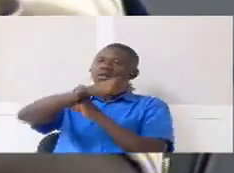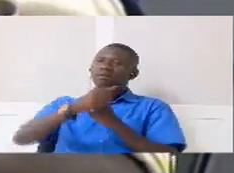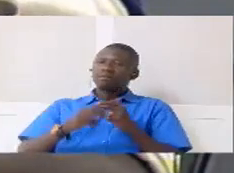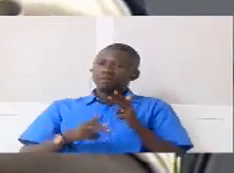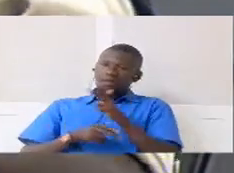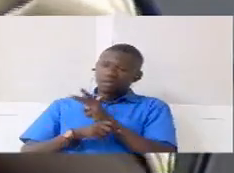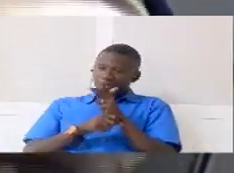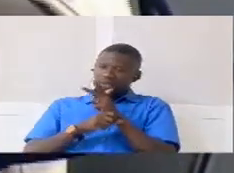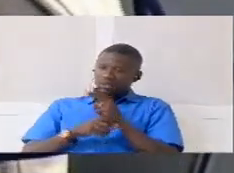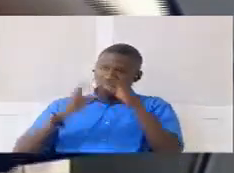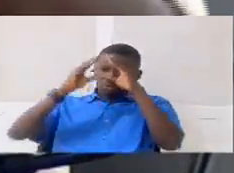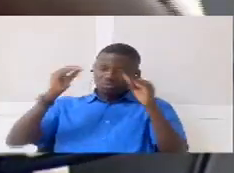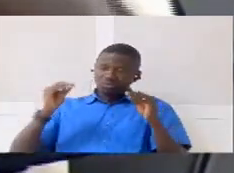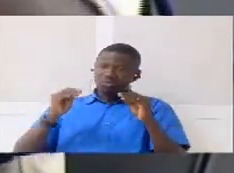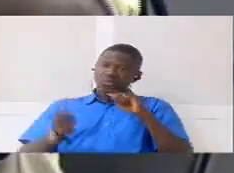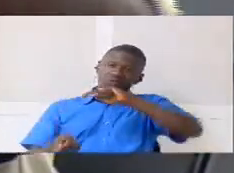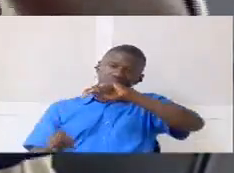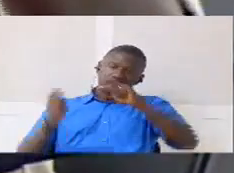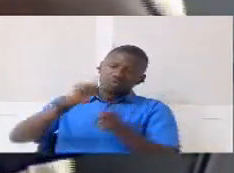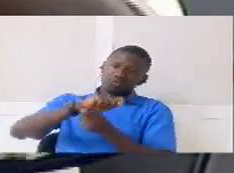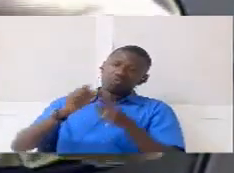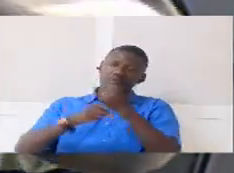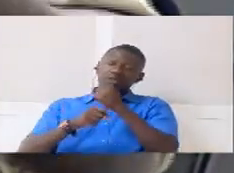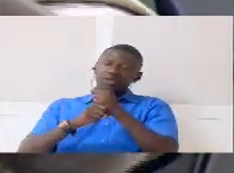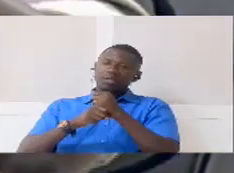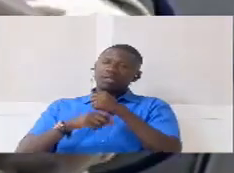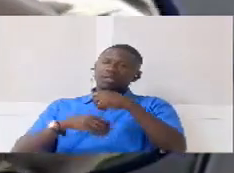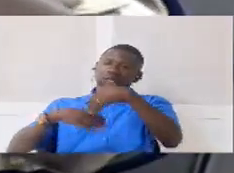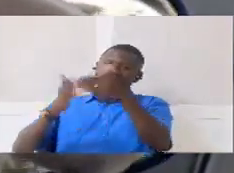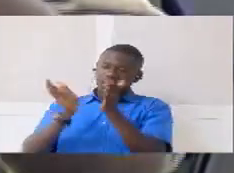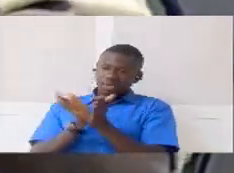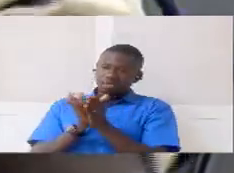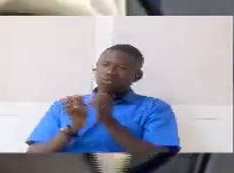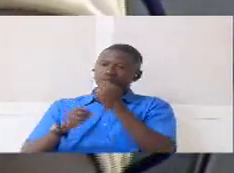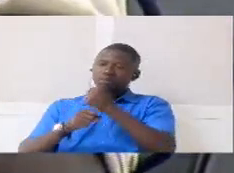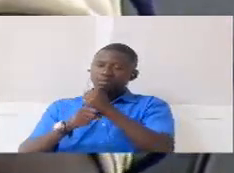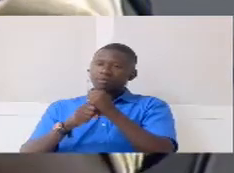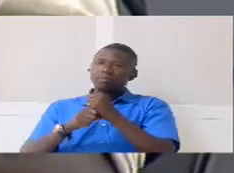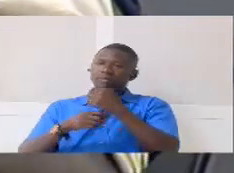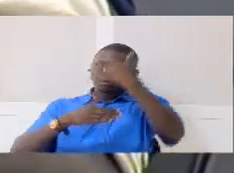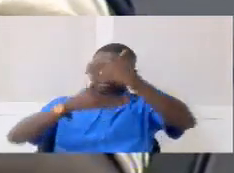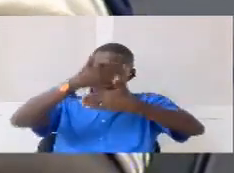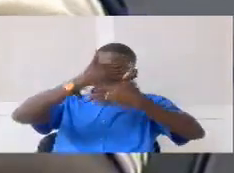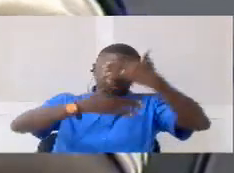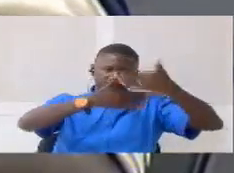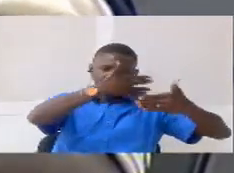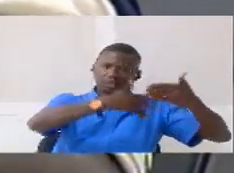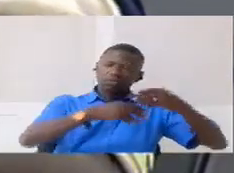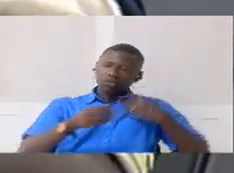to be a classroom now. We have in a make partitions in it so that we can have different lessons at a